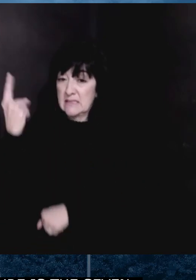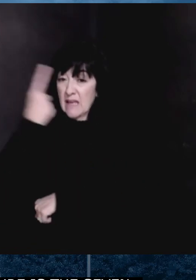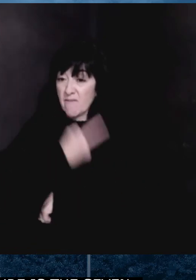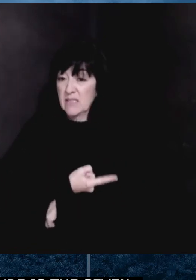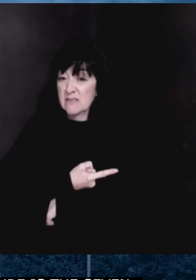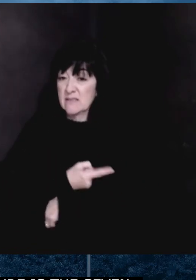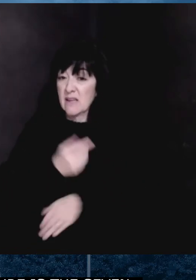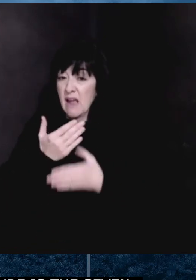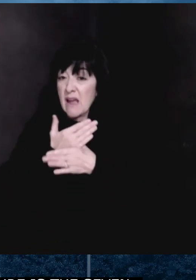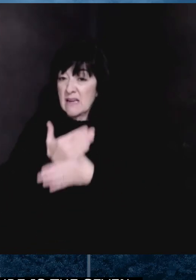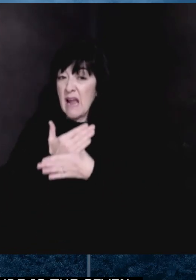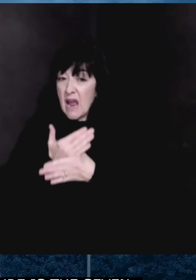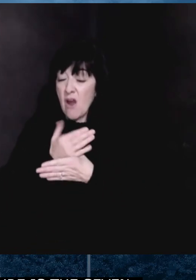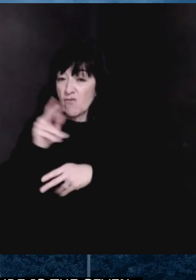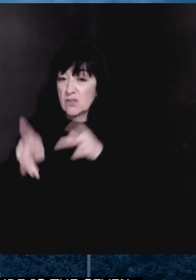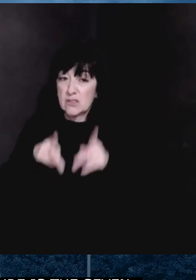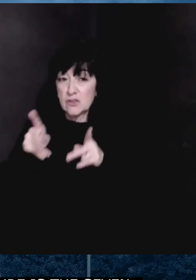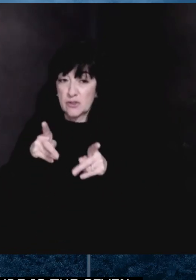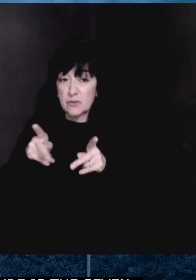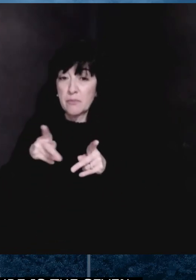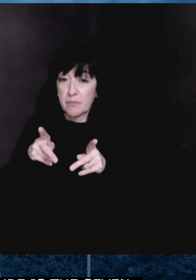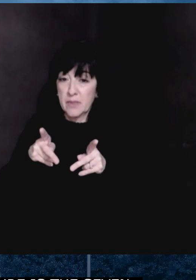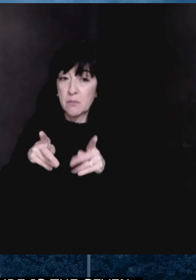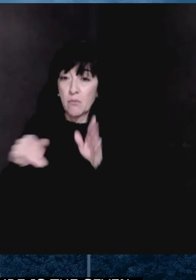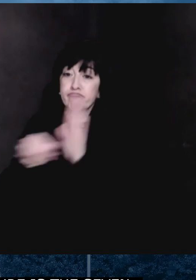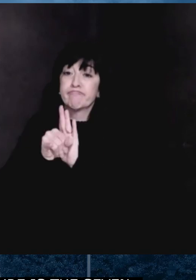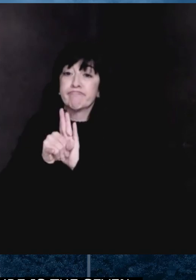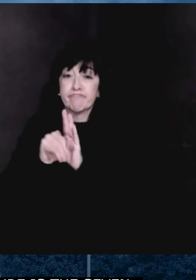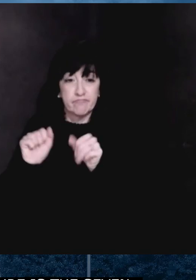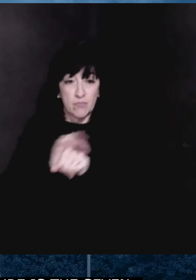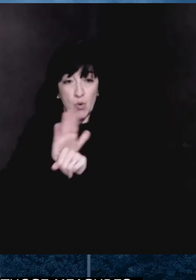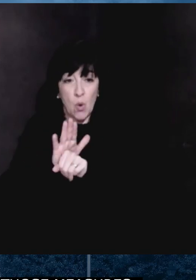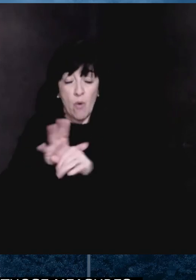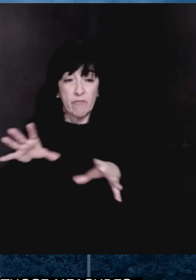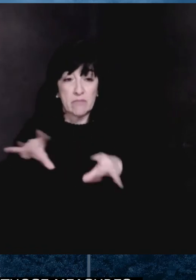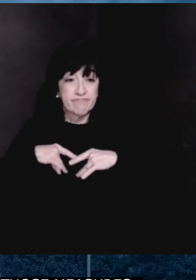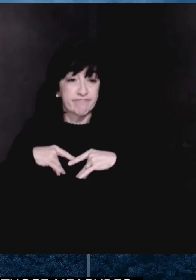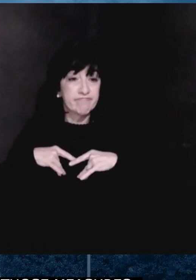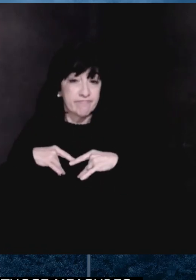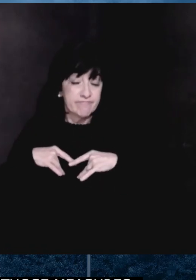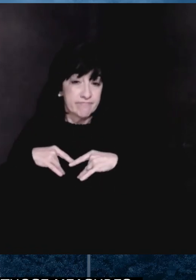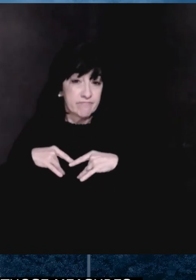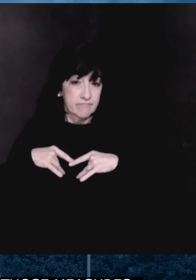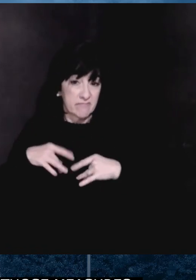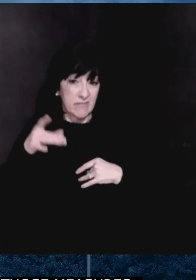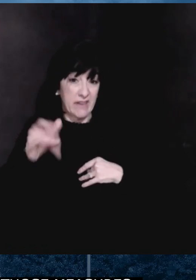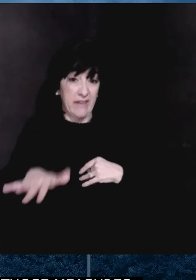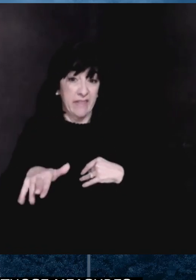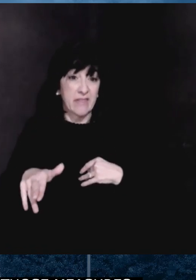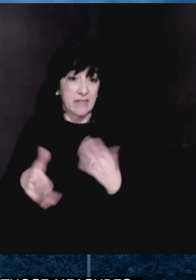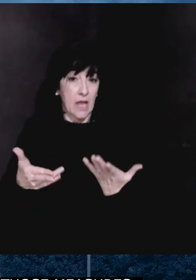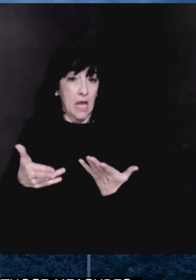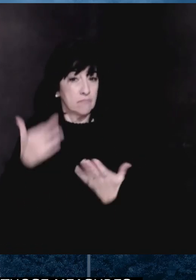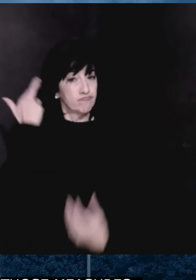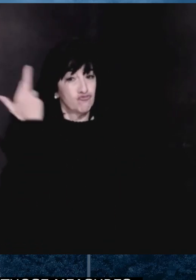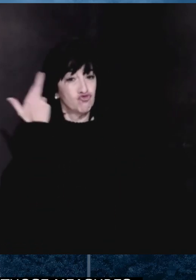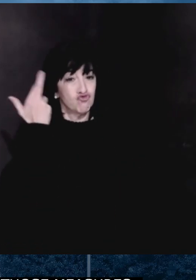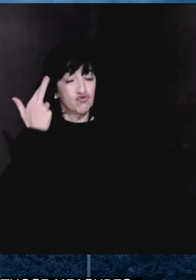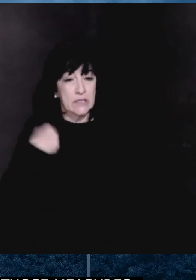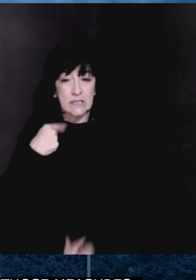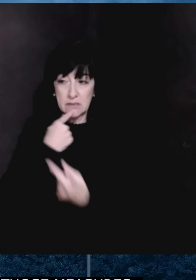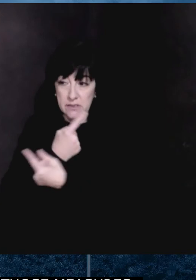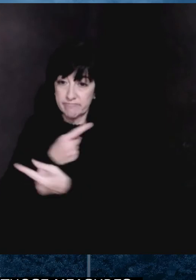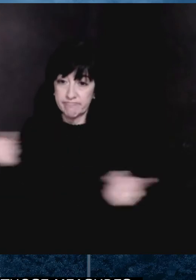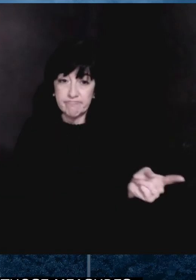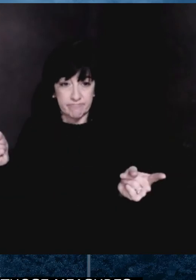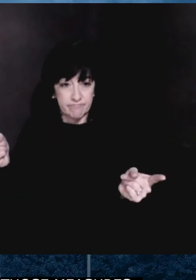Those measures had a purpose, which was to limit the exposure of folks to people that are carrying and shedding